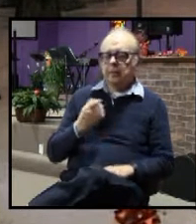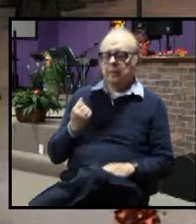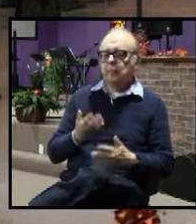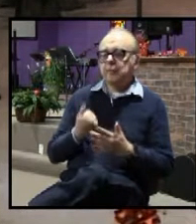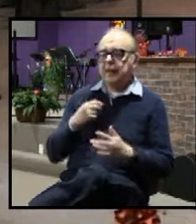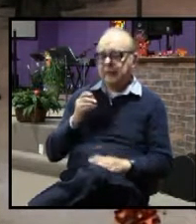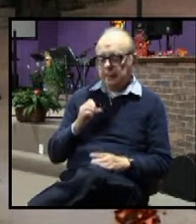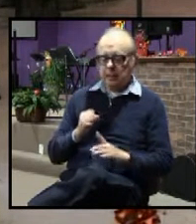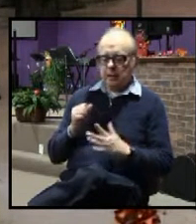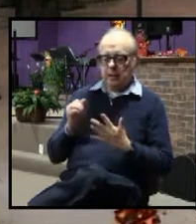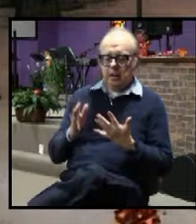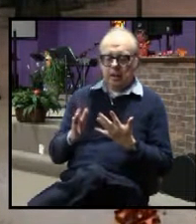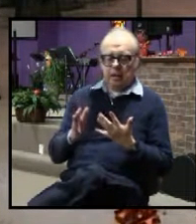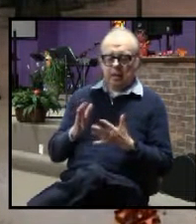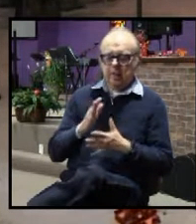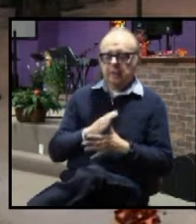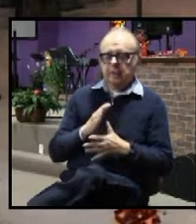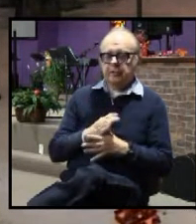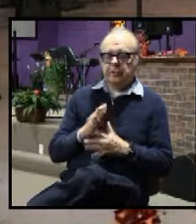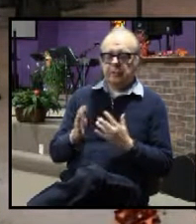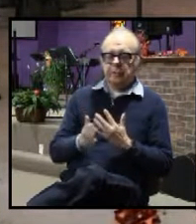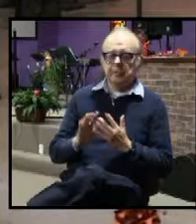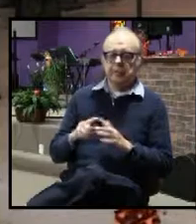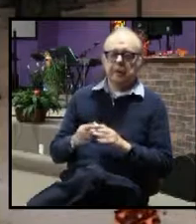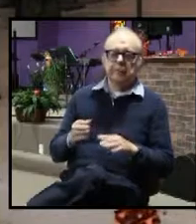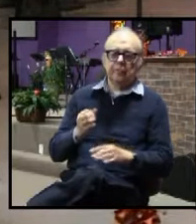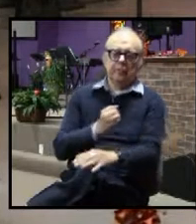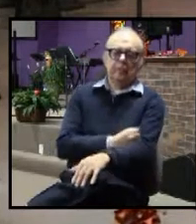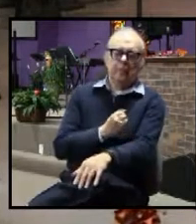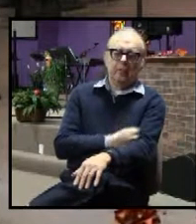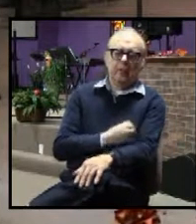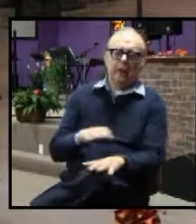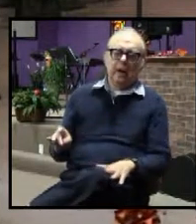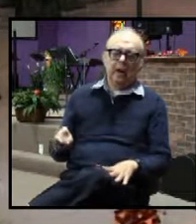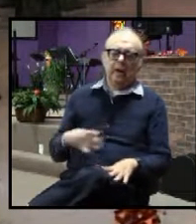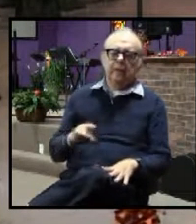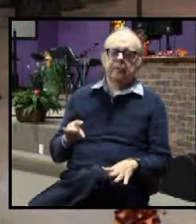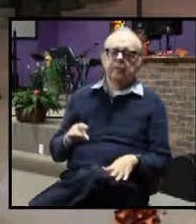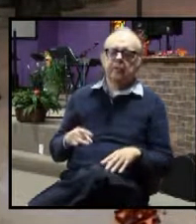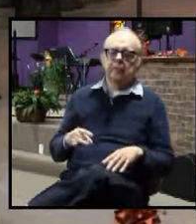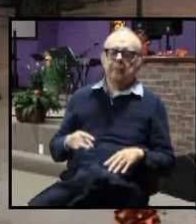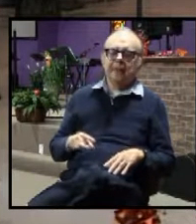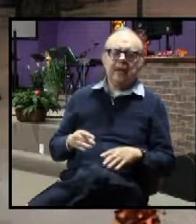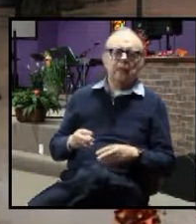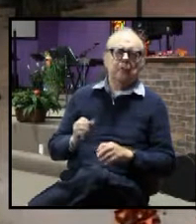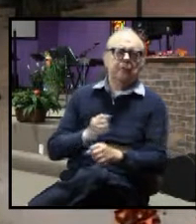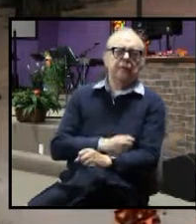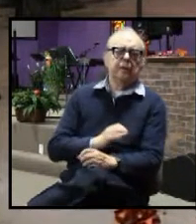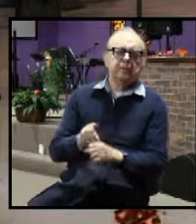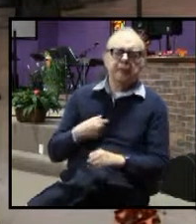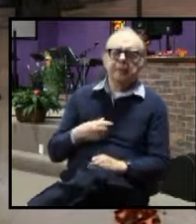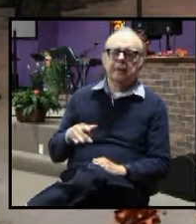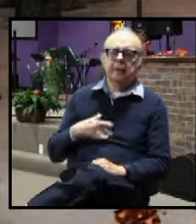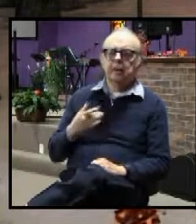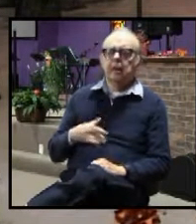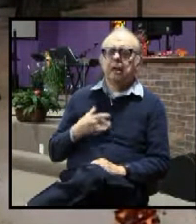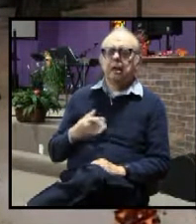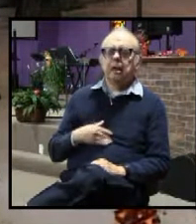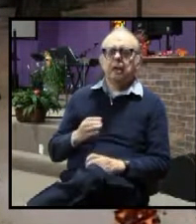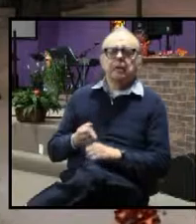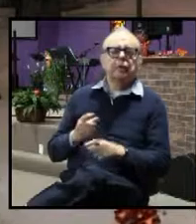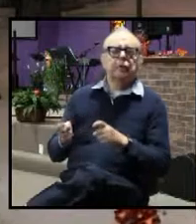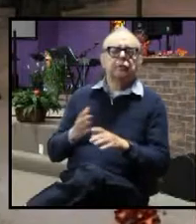summer before my senior year, I began doing drugs. I immediately liked the way the drugs made me feel. Drugs slowly